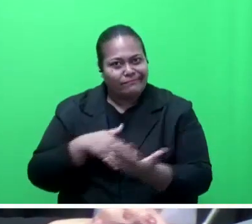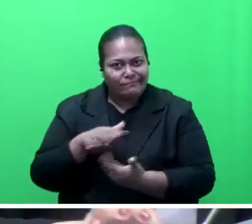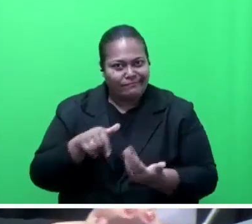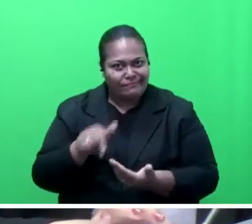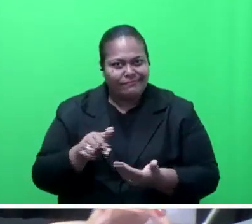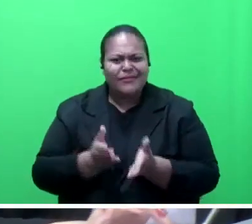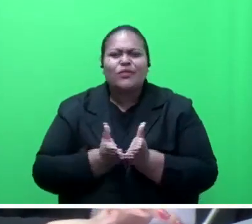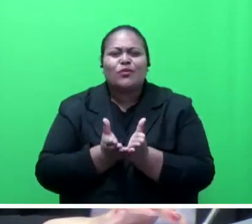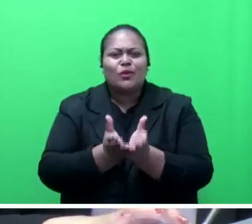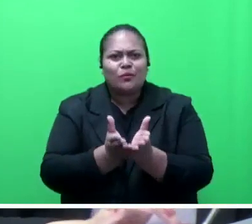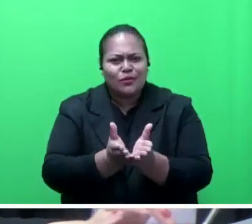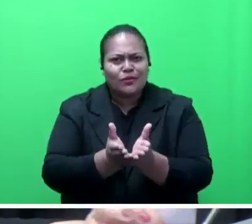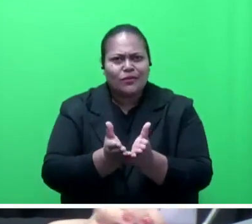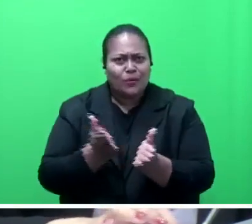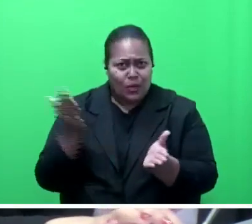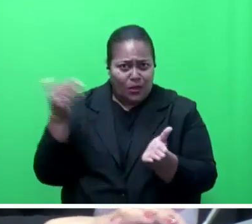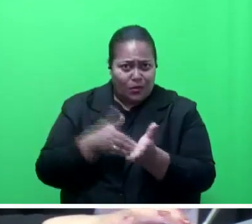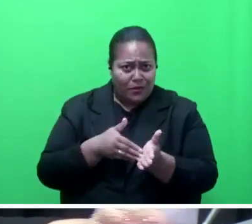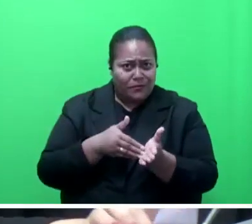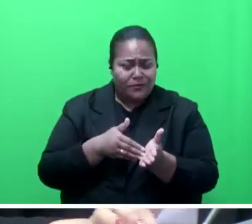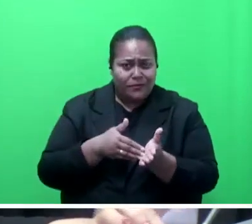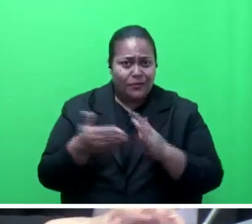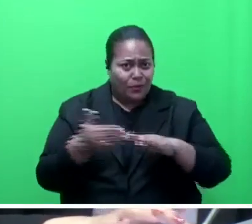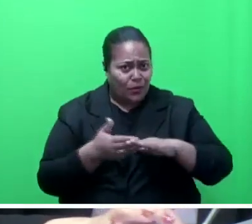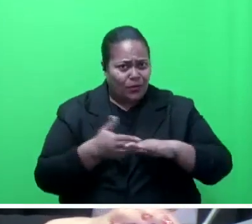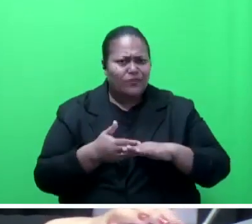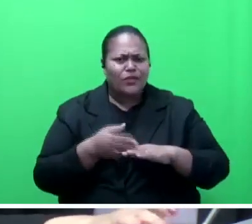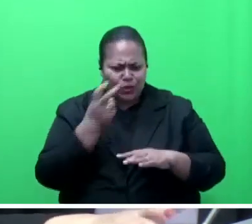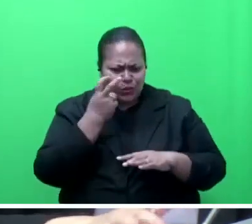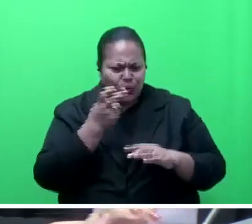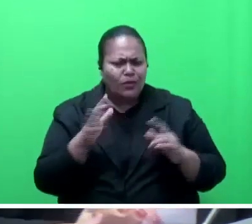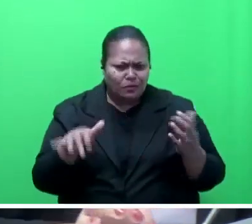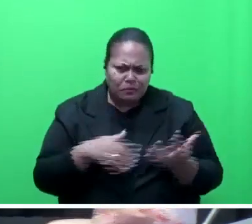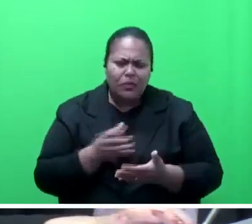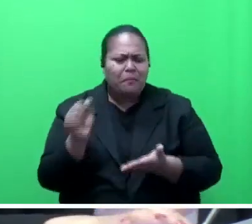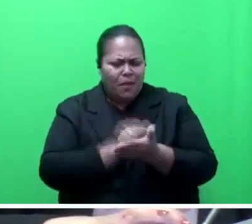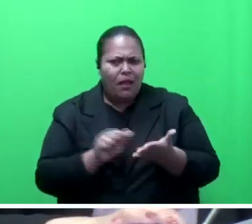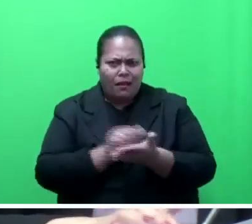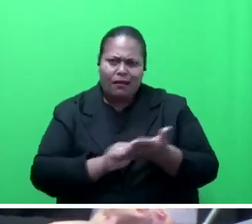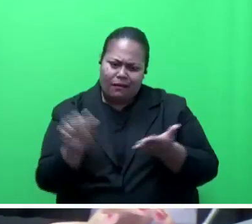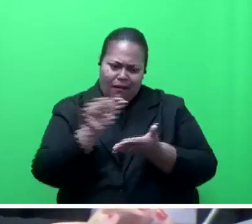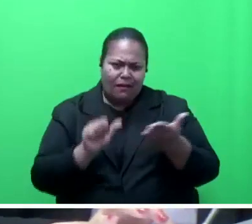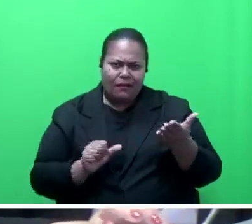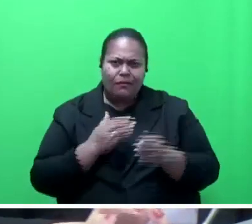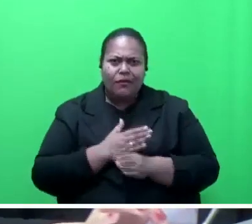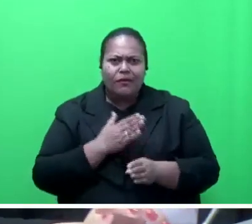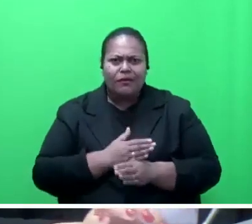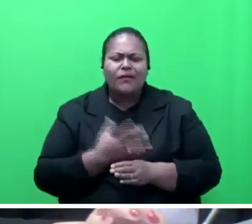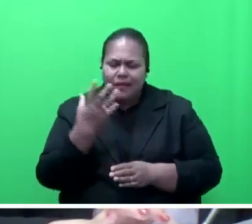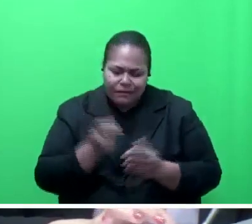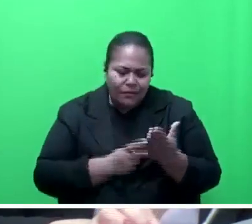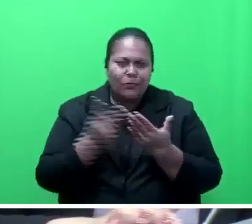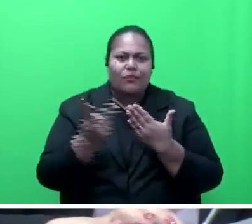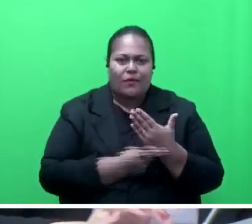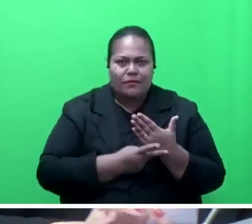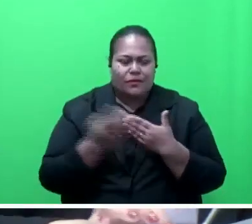ships, the cruise liners that used to come. They mix around with the tourists that used to come. They buy their paintings, etc. So there's a number of schemes, sir, that's